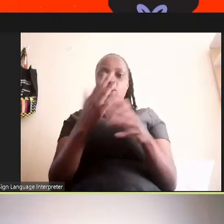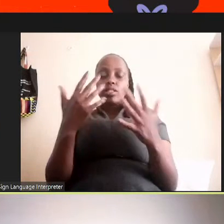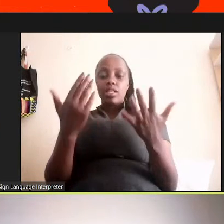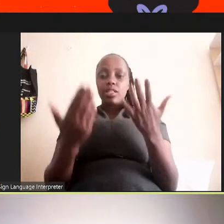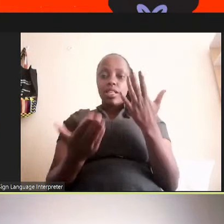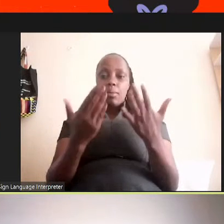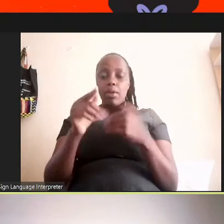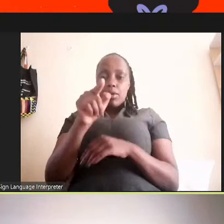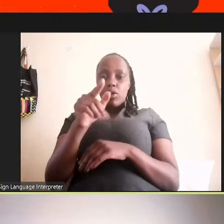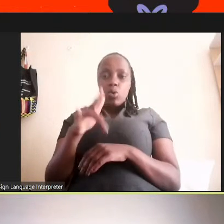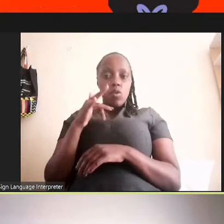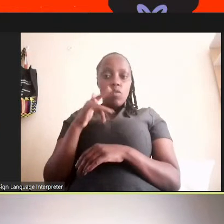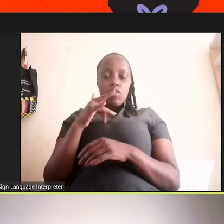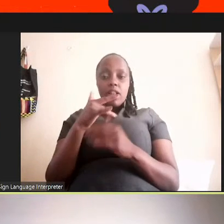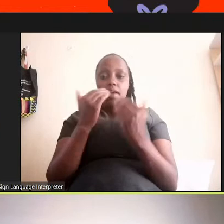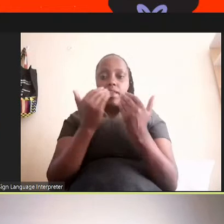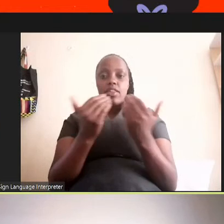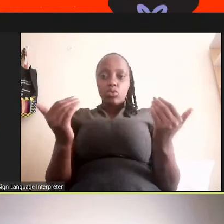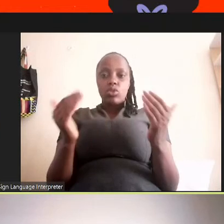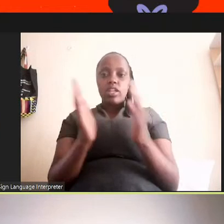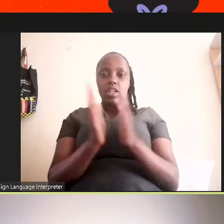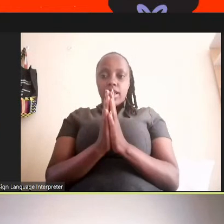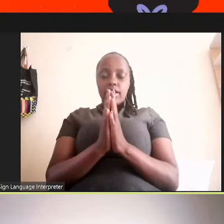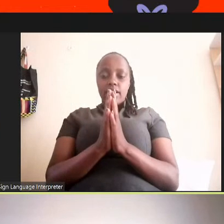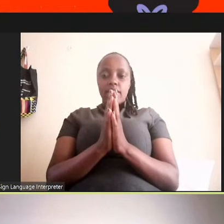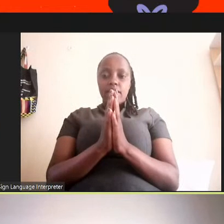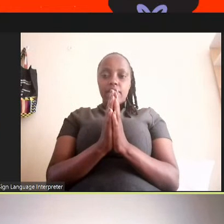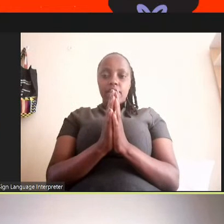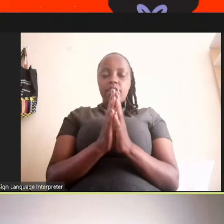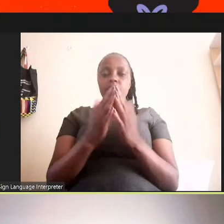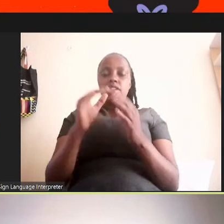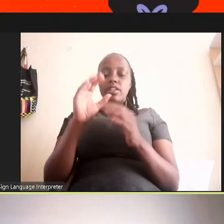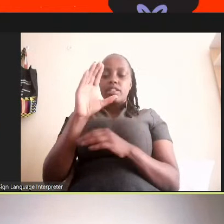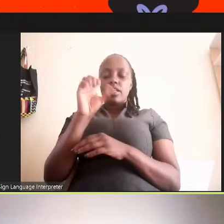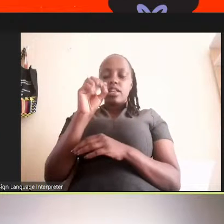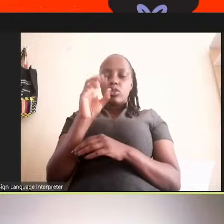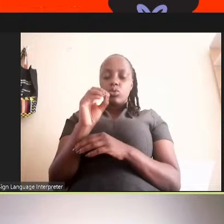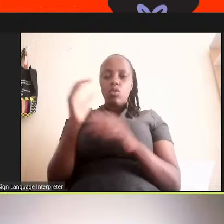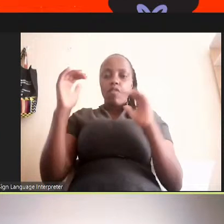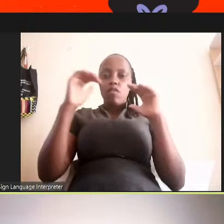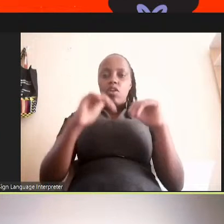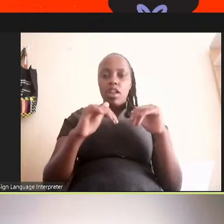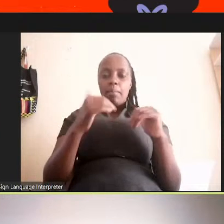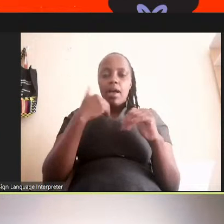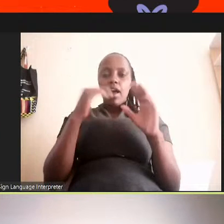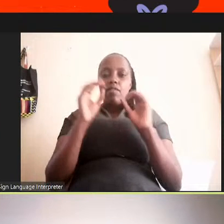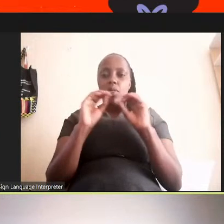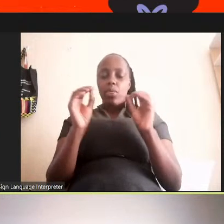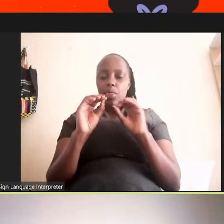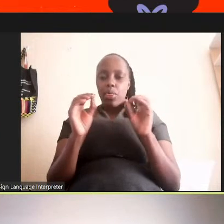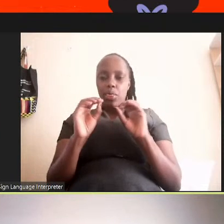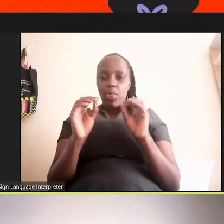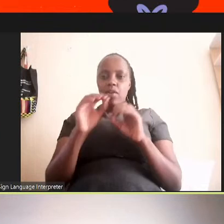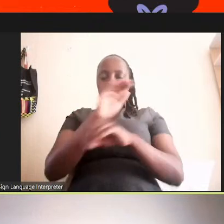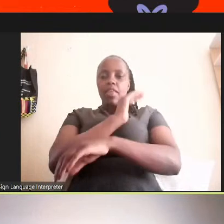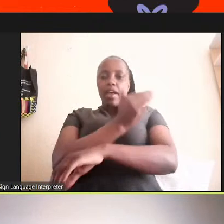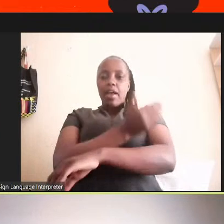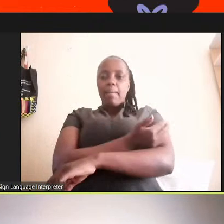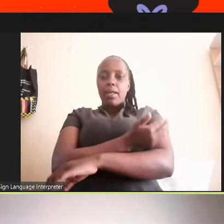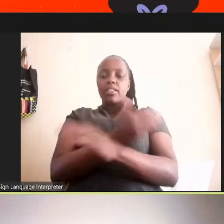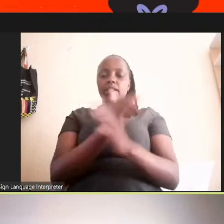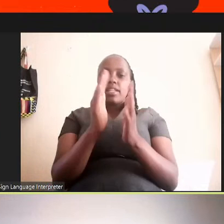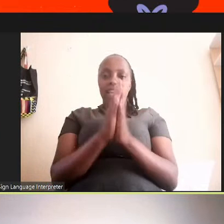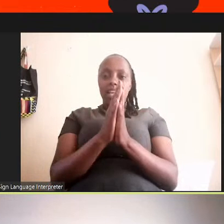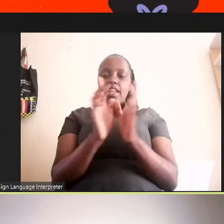that children and civil society organizations, perhaps they don't have capacity on. And as